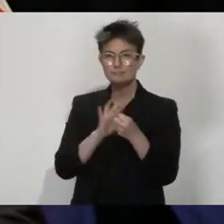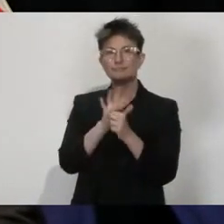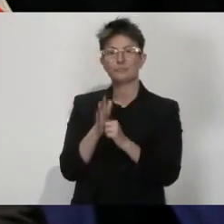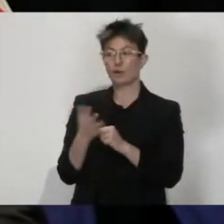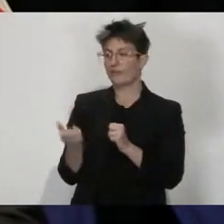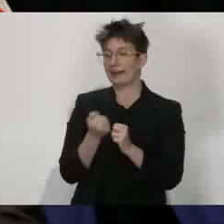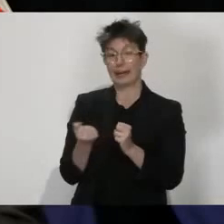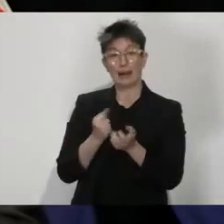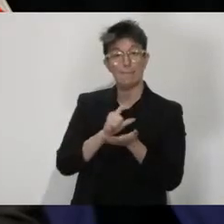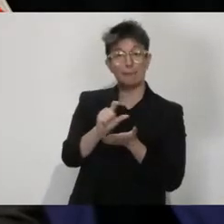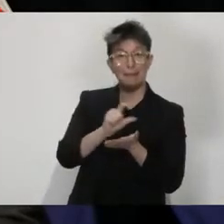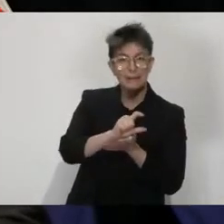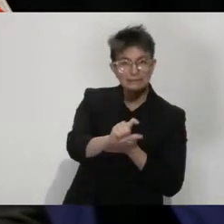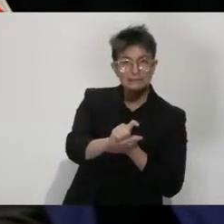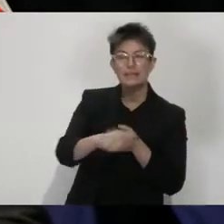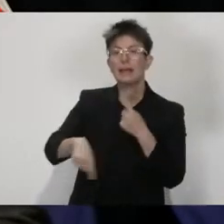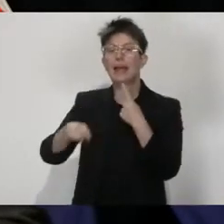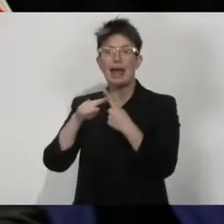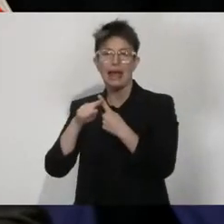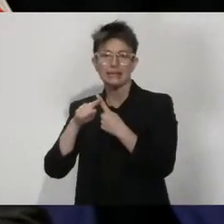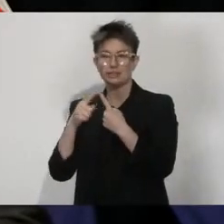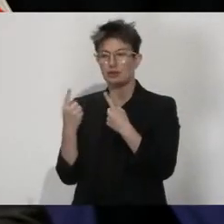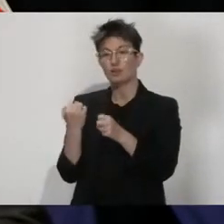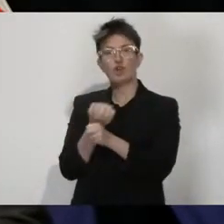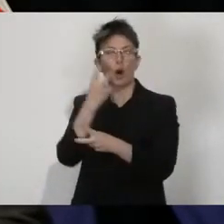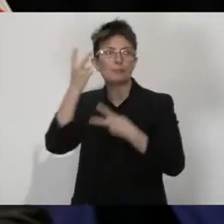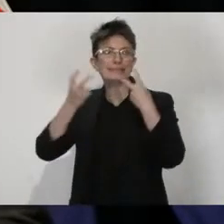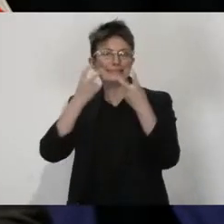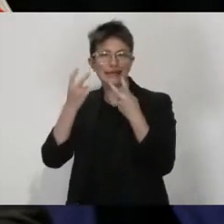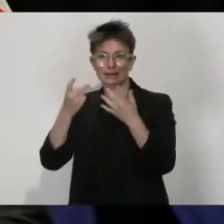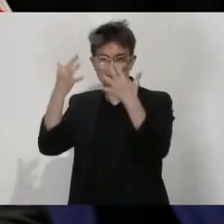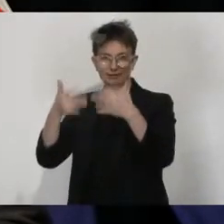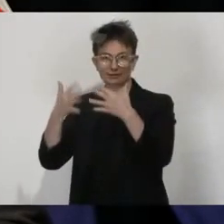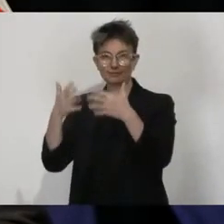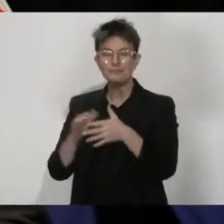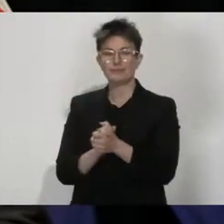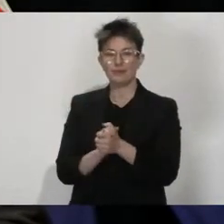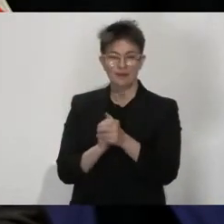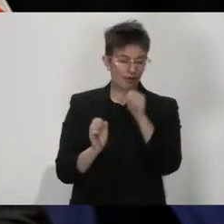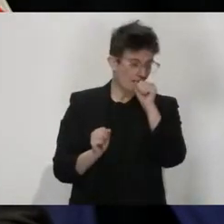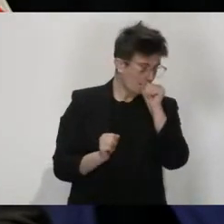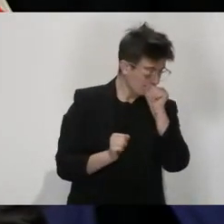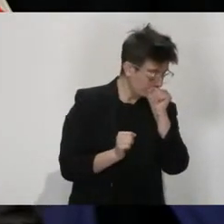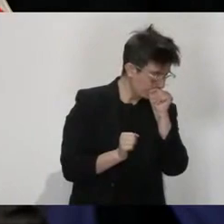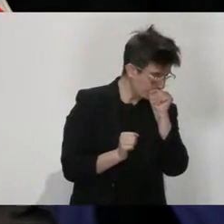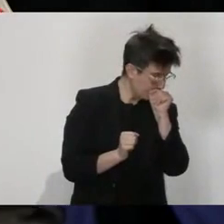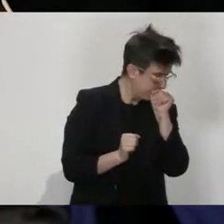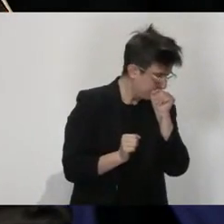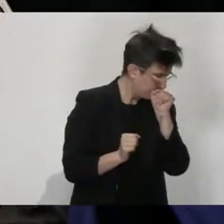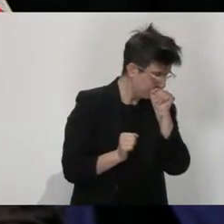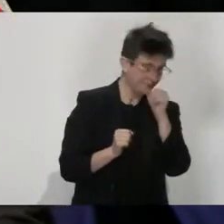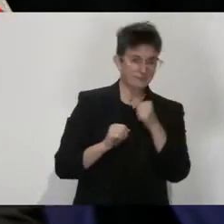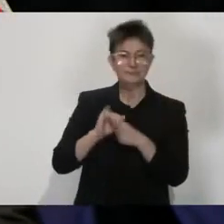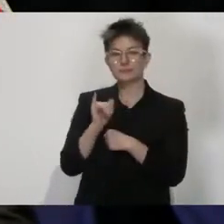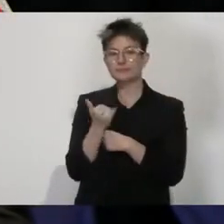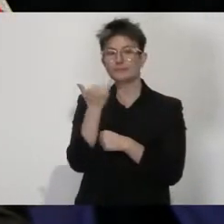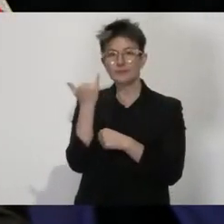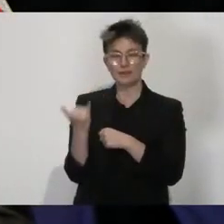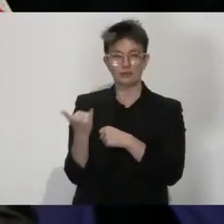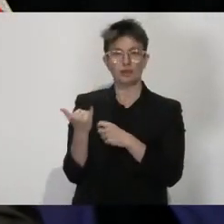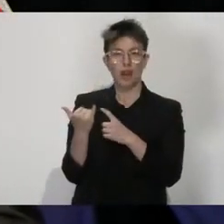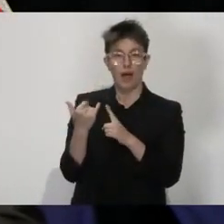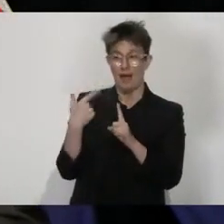period. Between July the 31st and August the 21st, job seeker recipient numbers have risen by